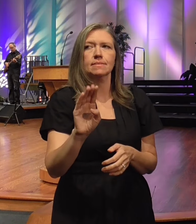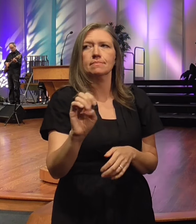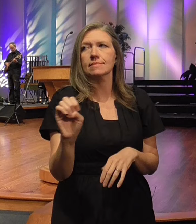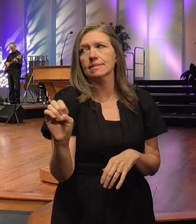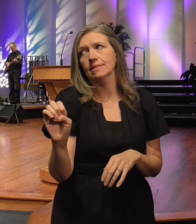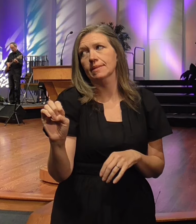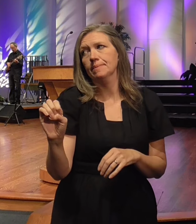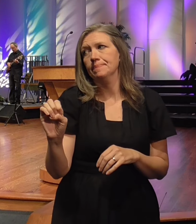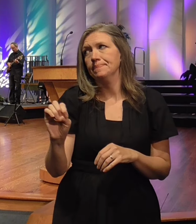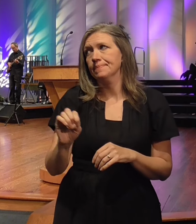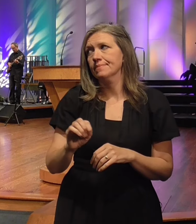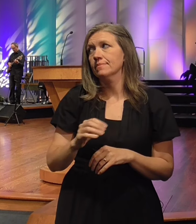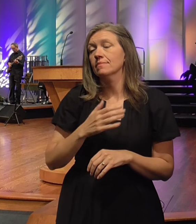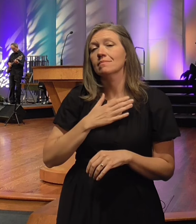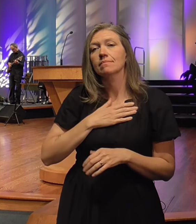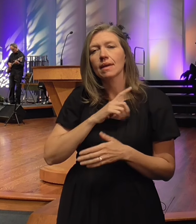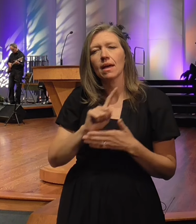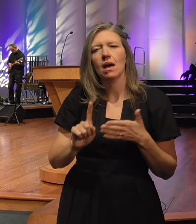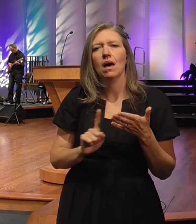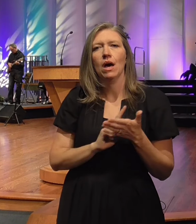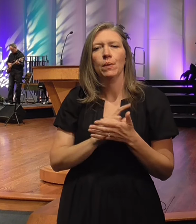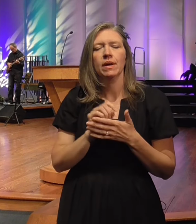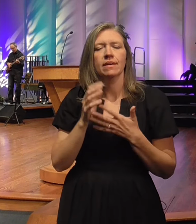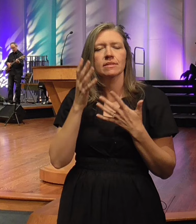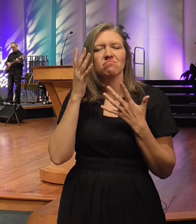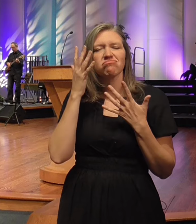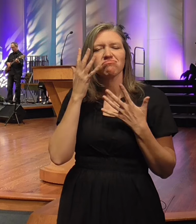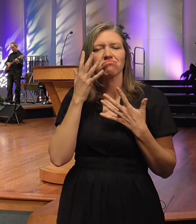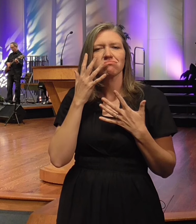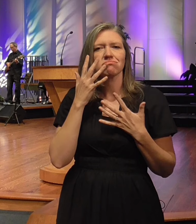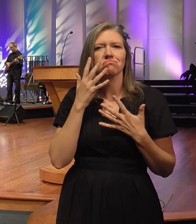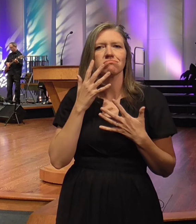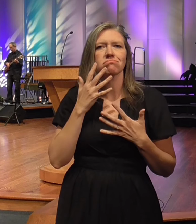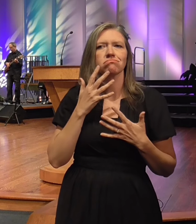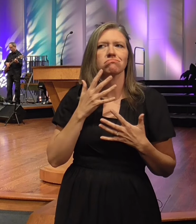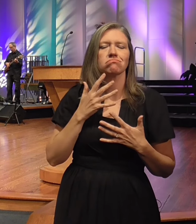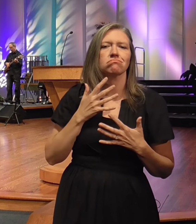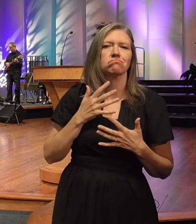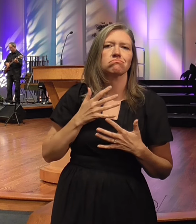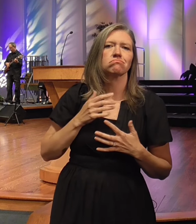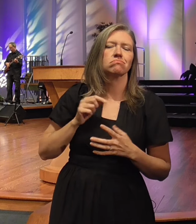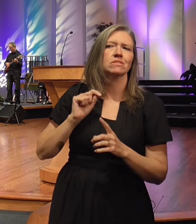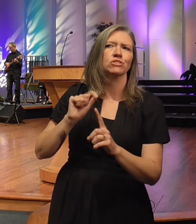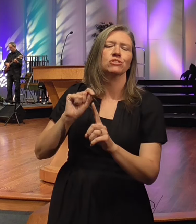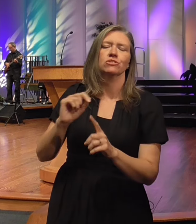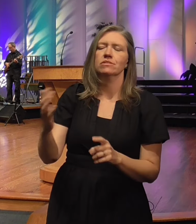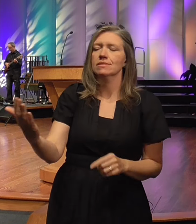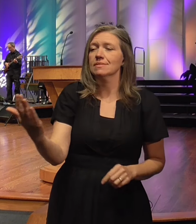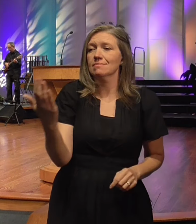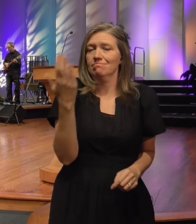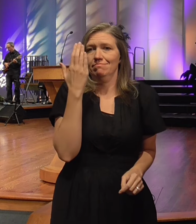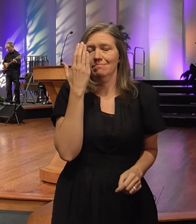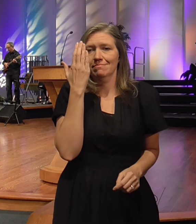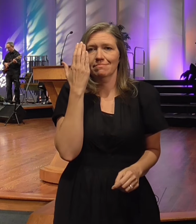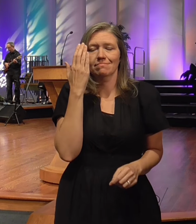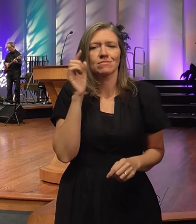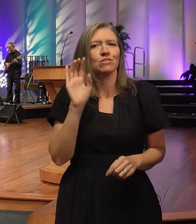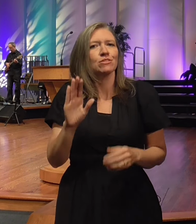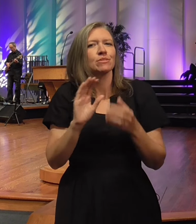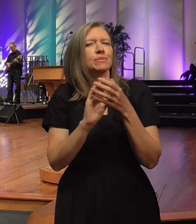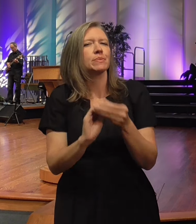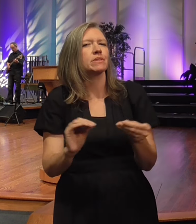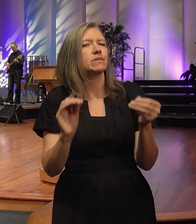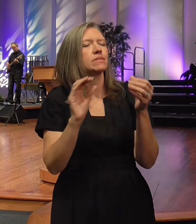speaking words of wisdom, let it be. And in my hour